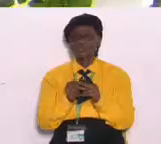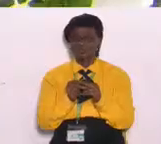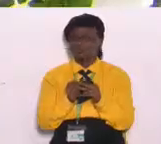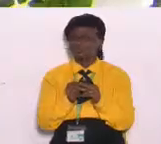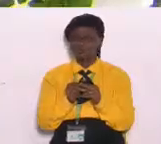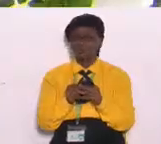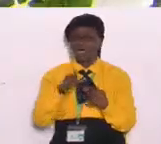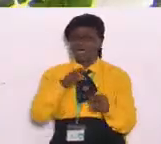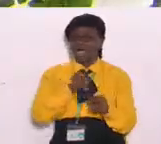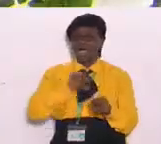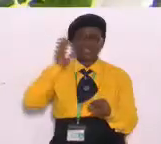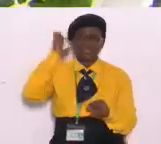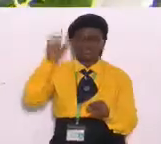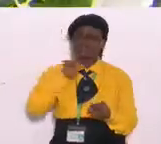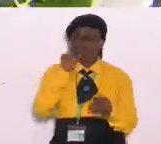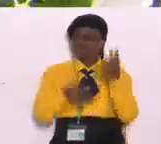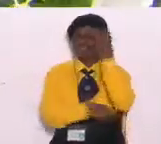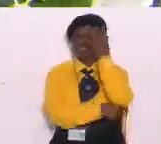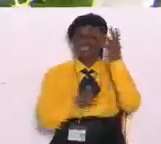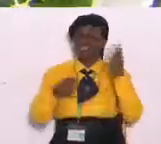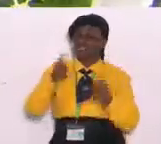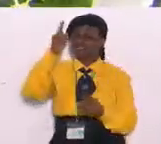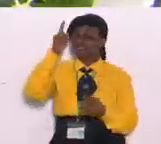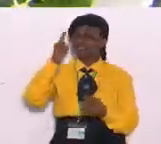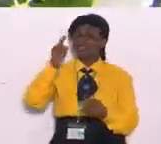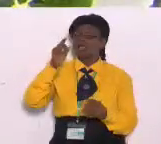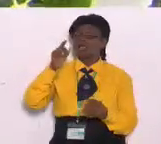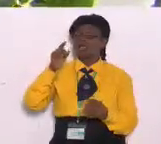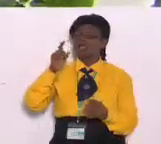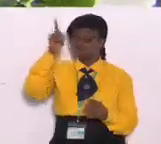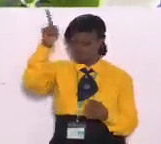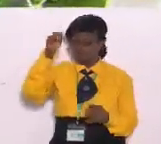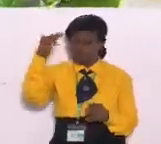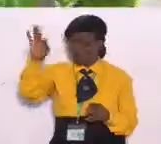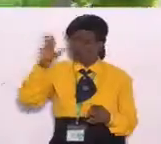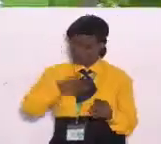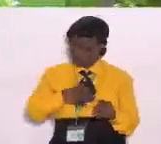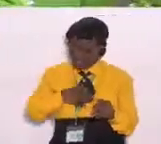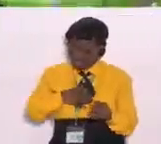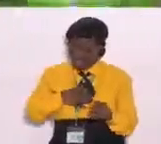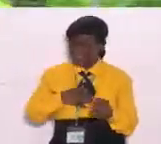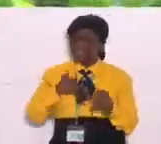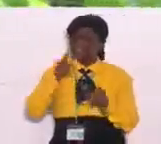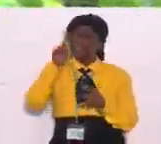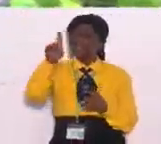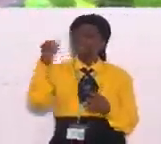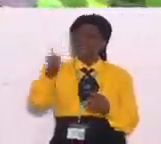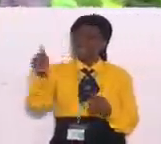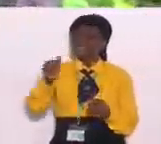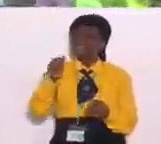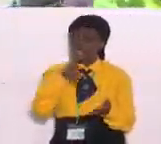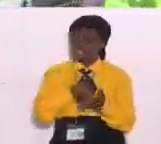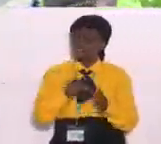I won't rob you of your tithe again. Open the windows of heaven wide over me.